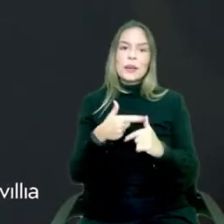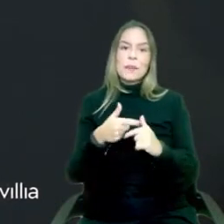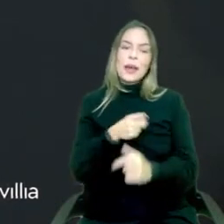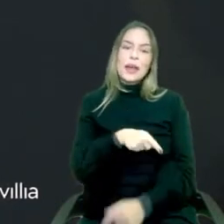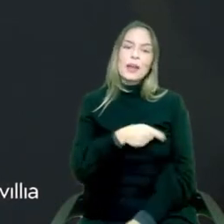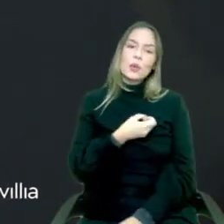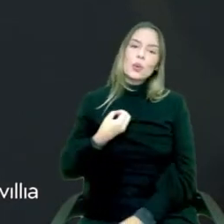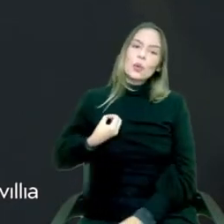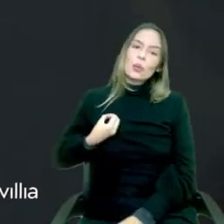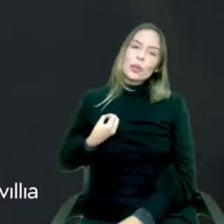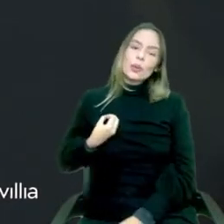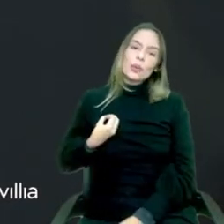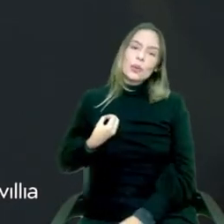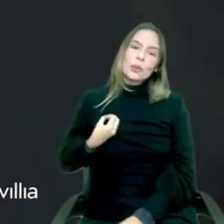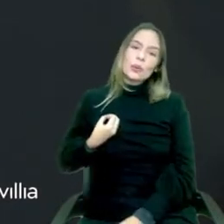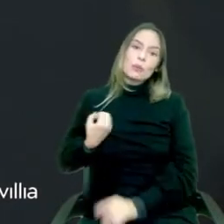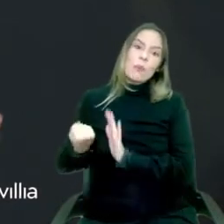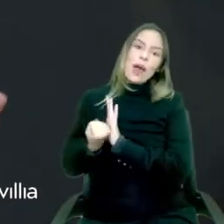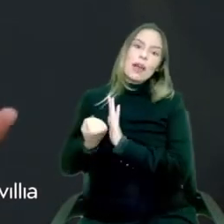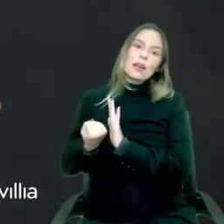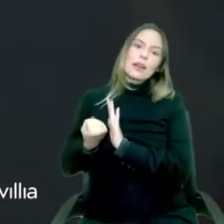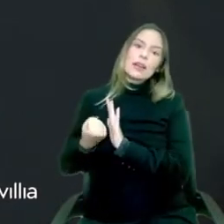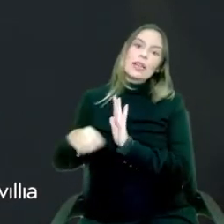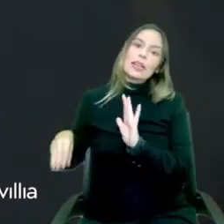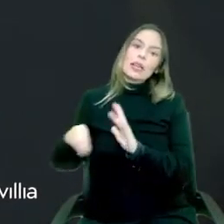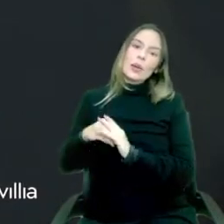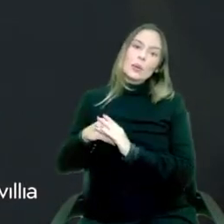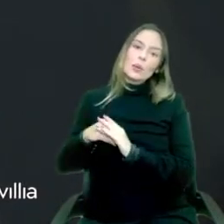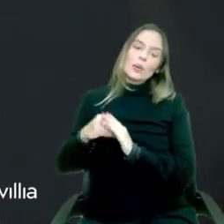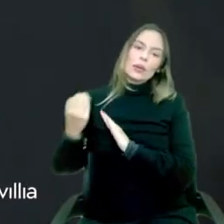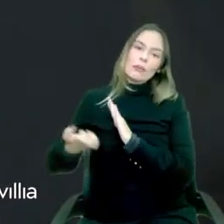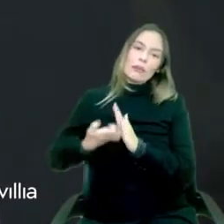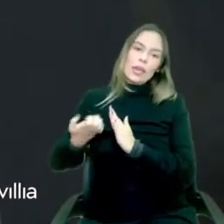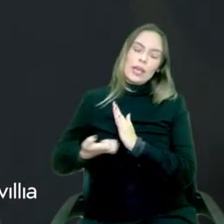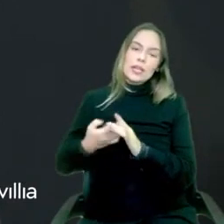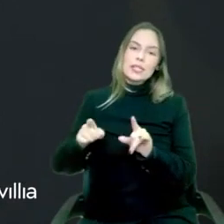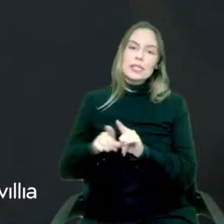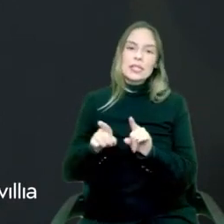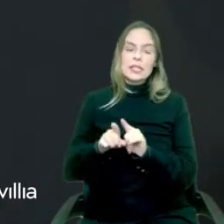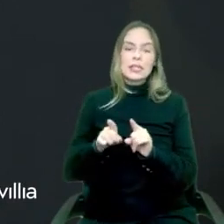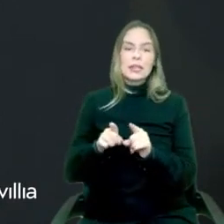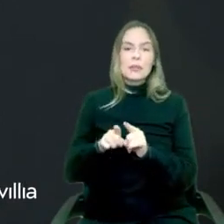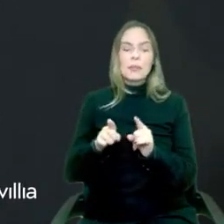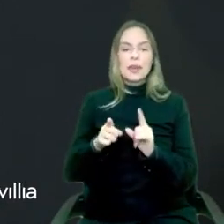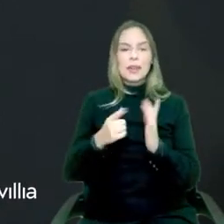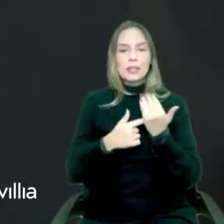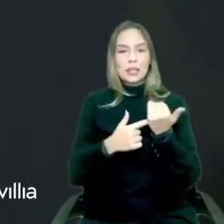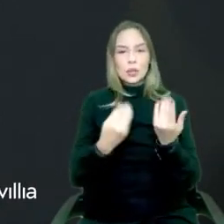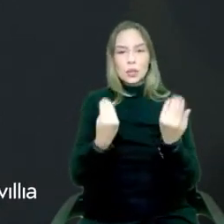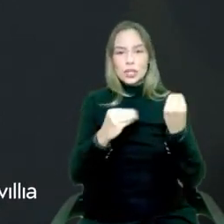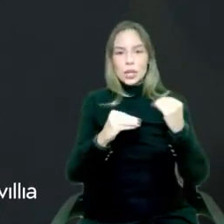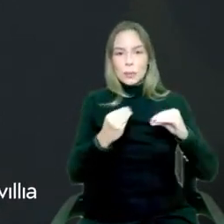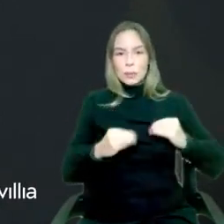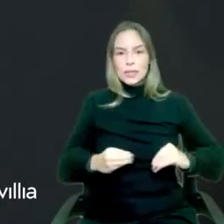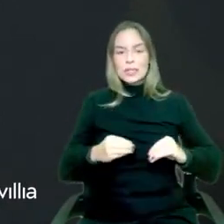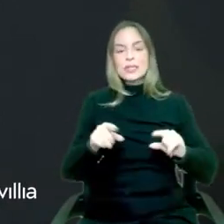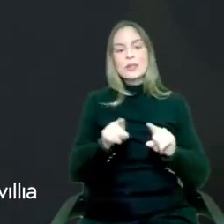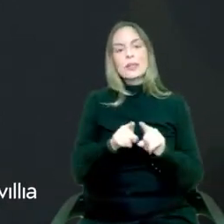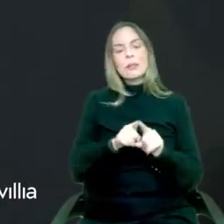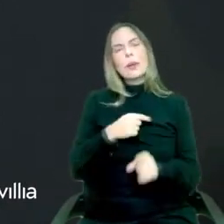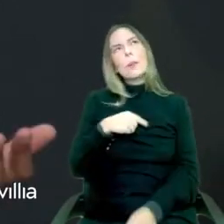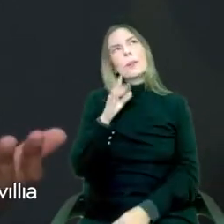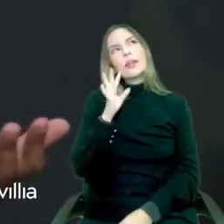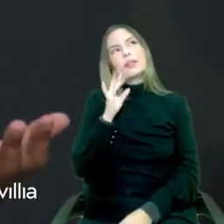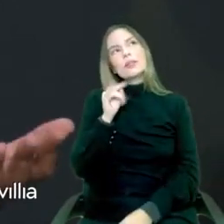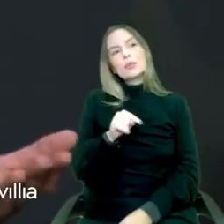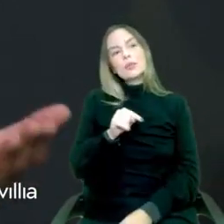brands and technology companies and look how to implement new technologies. Ultimately, I think the